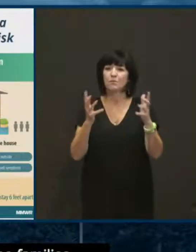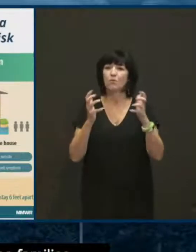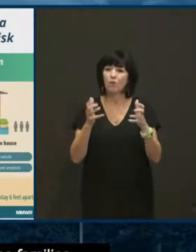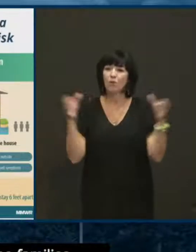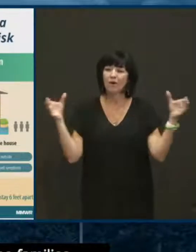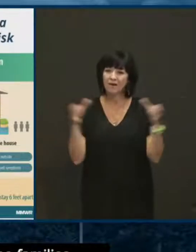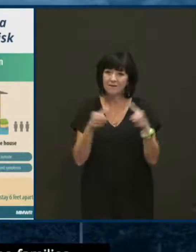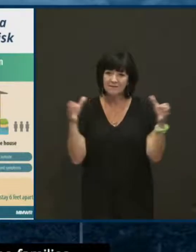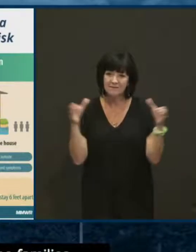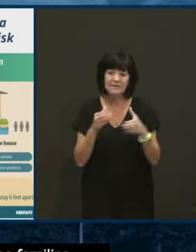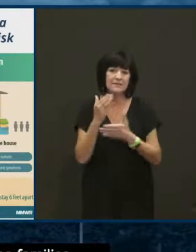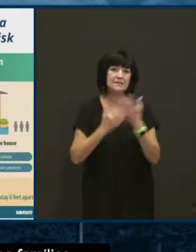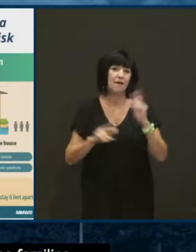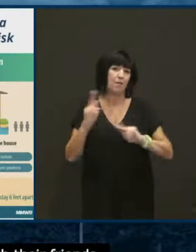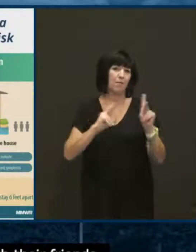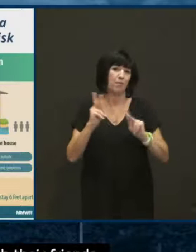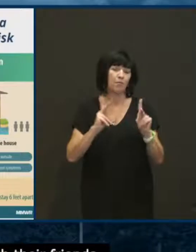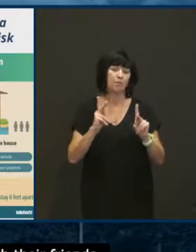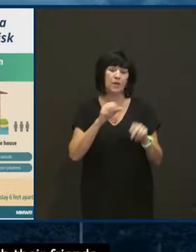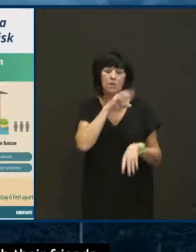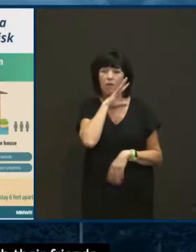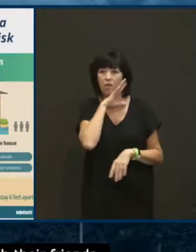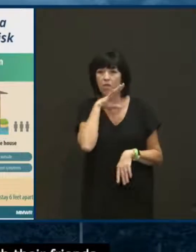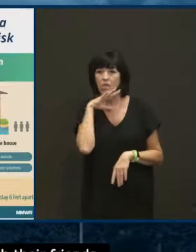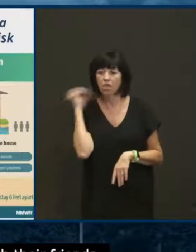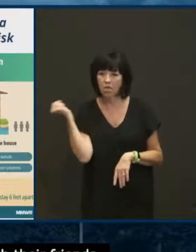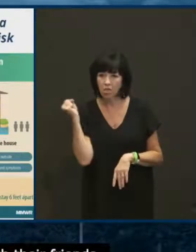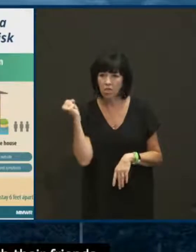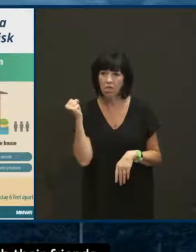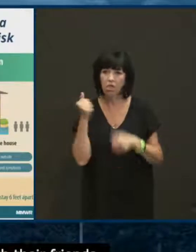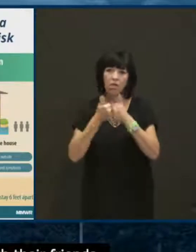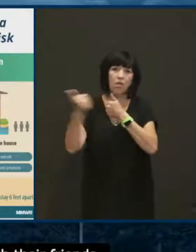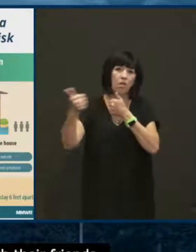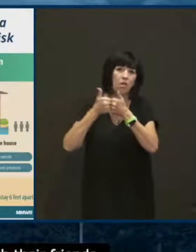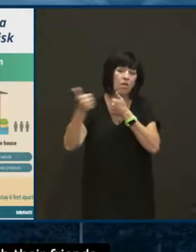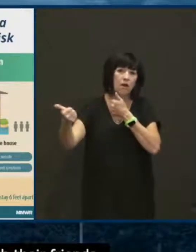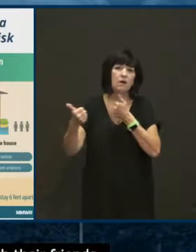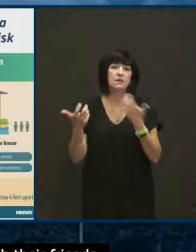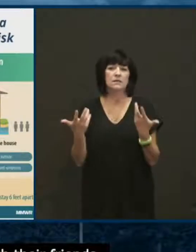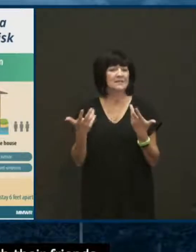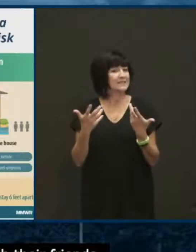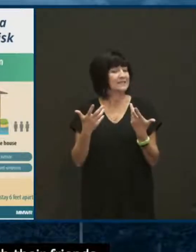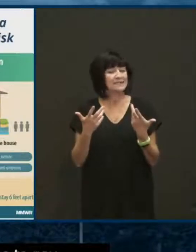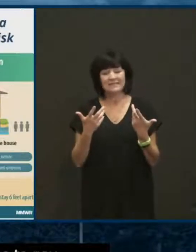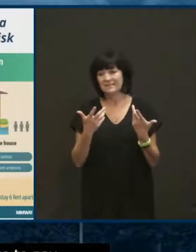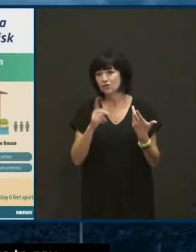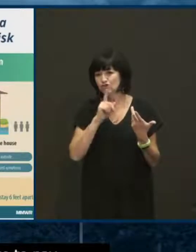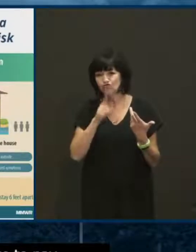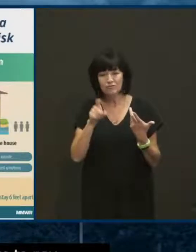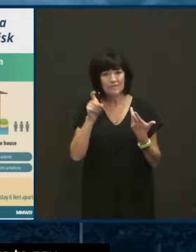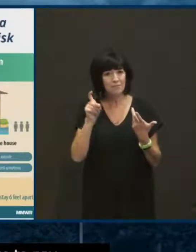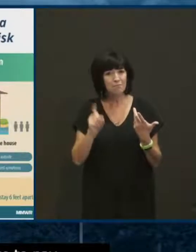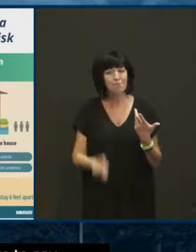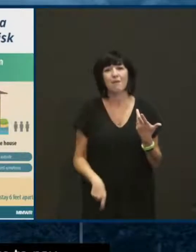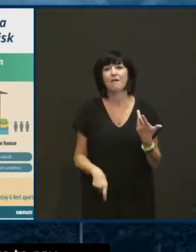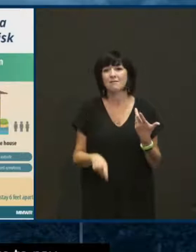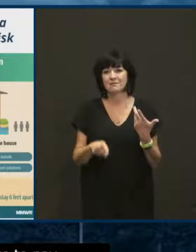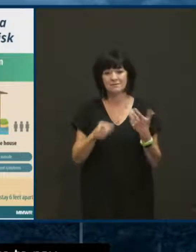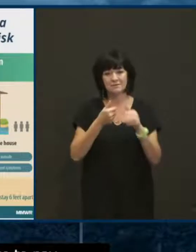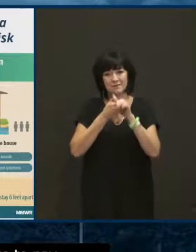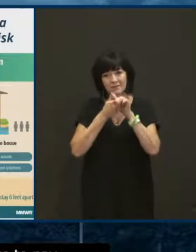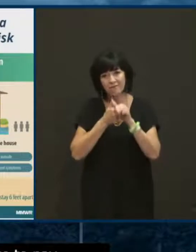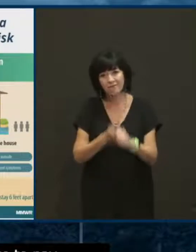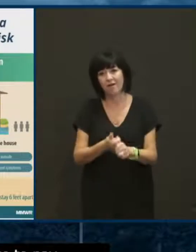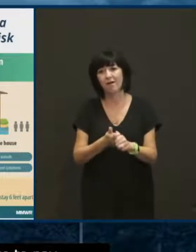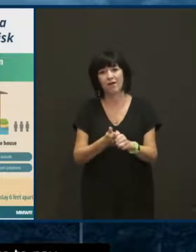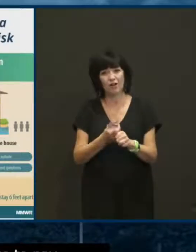getting tired of this. We really have to pay attention to the fact that these are the settings in which